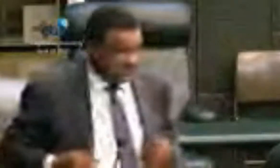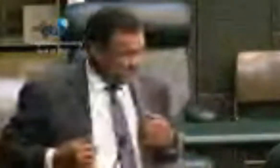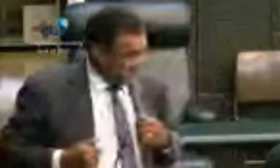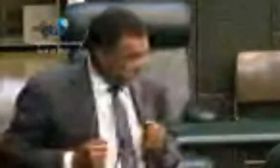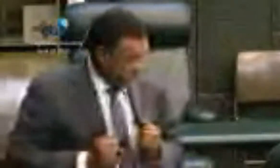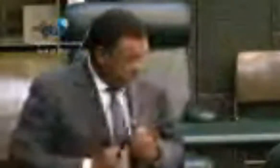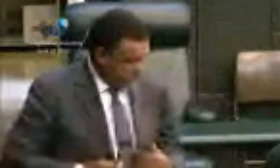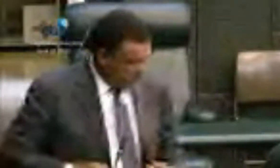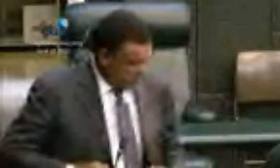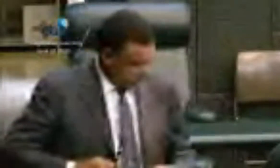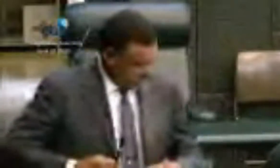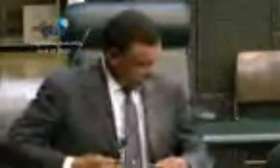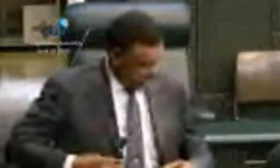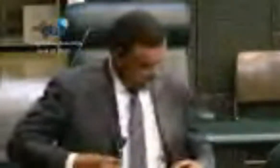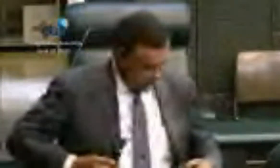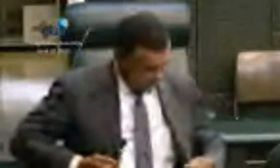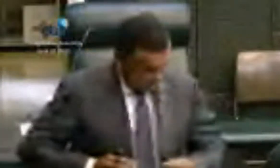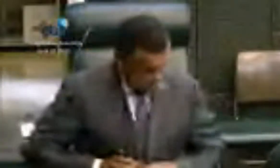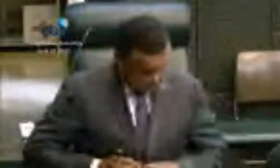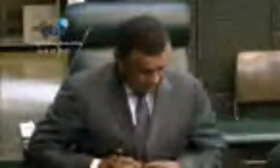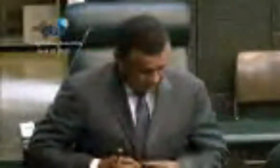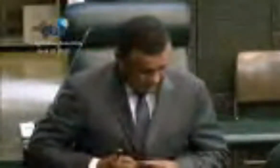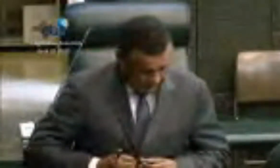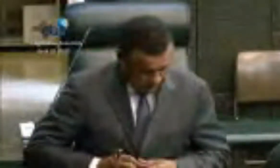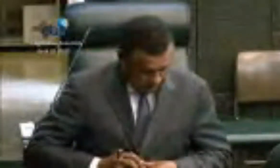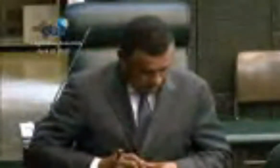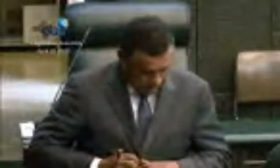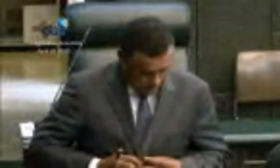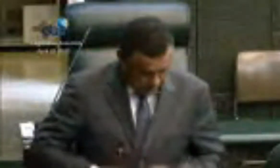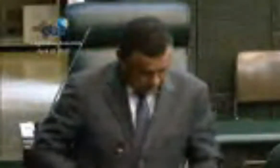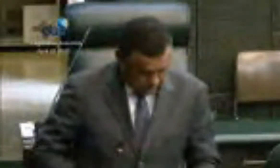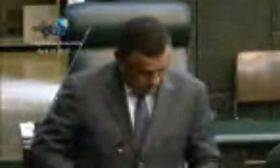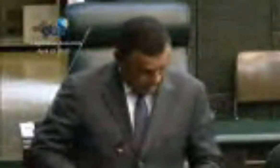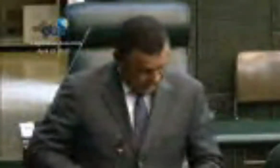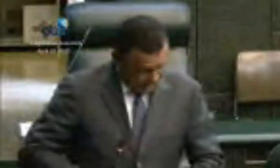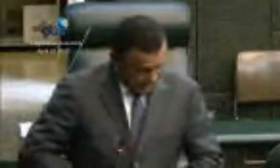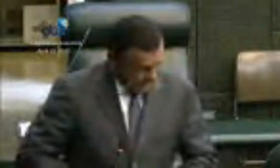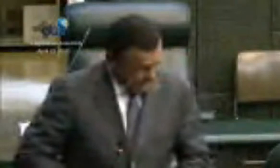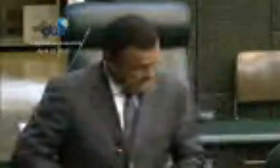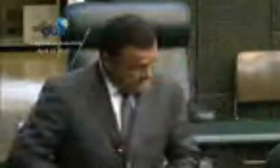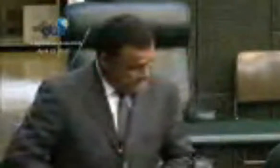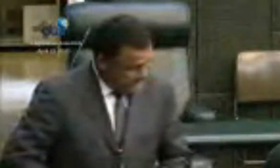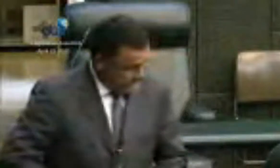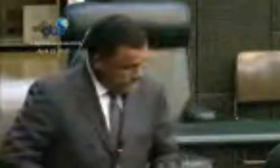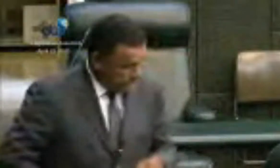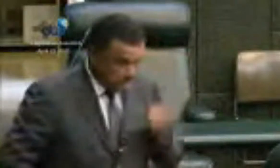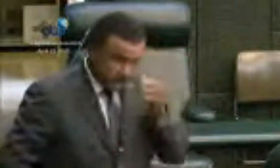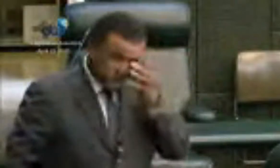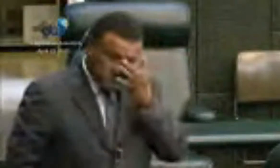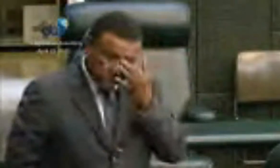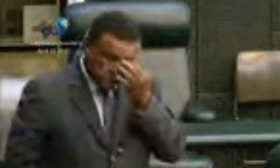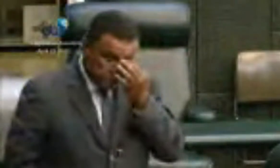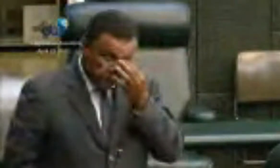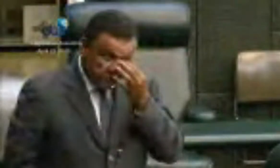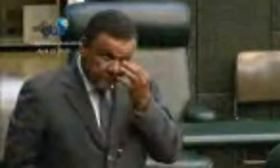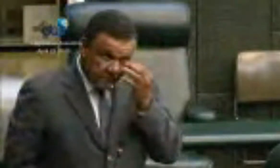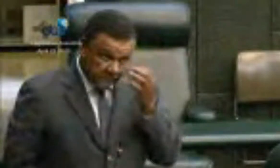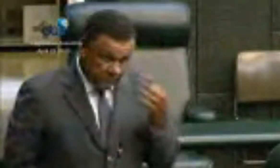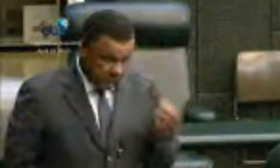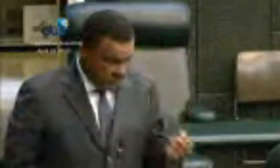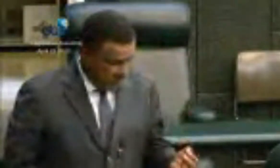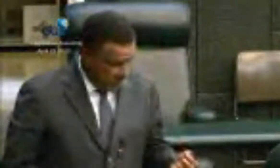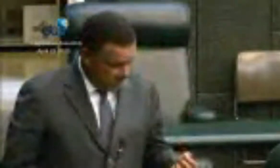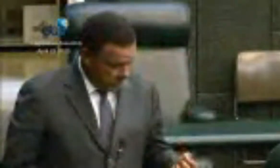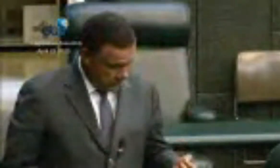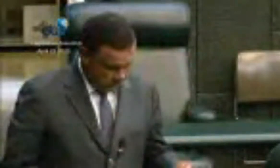Mr. Speaker, I think I need to preface my contribution